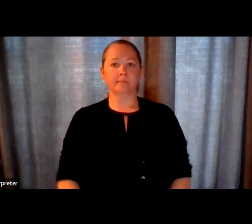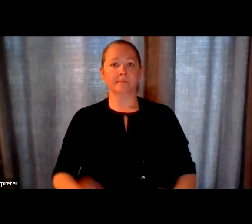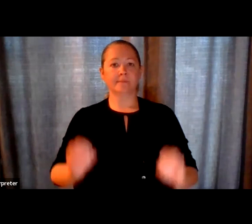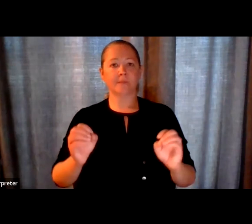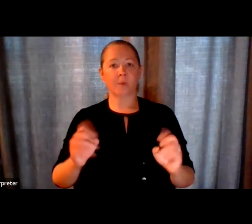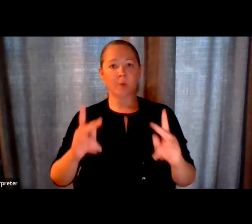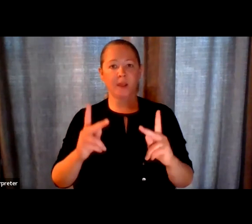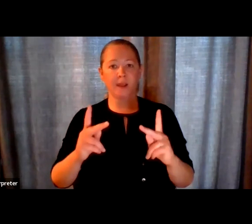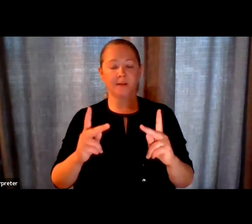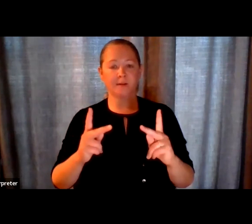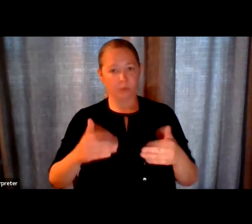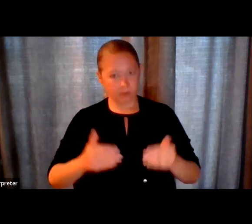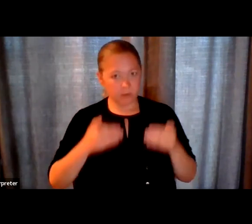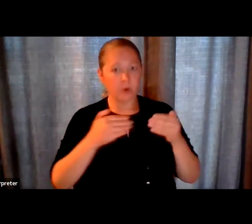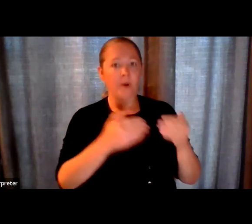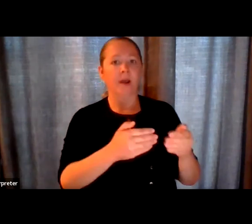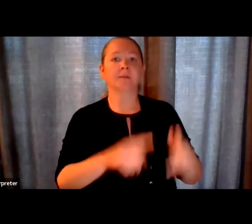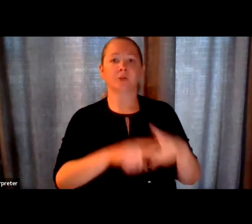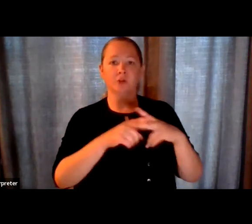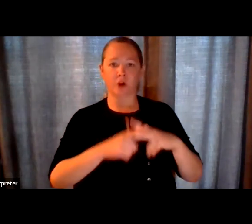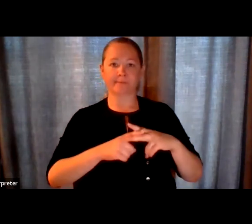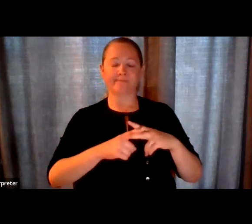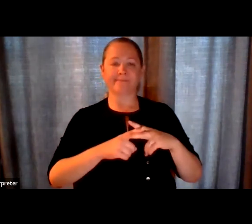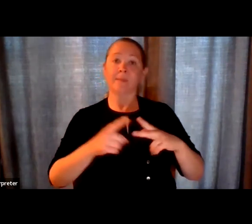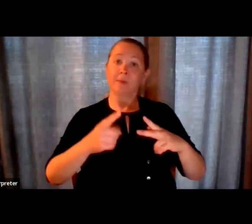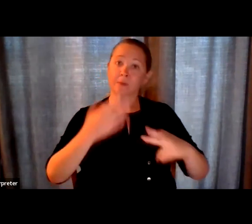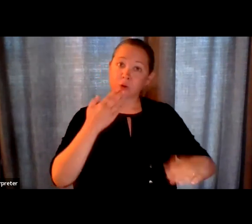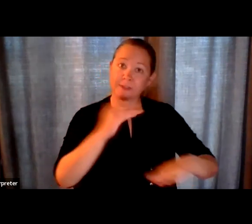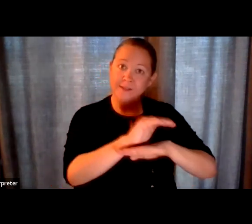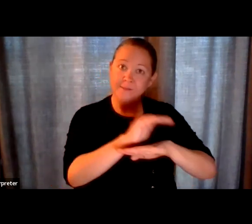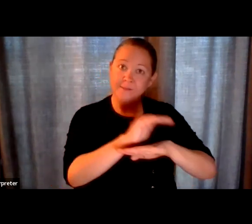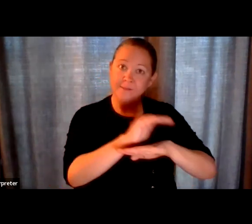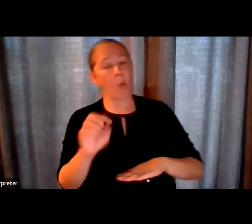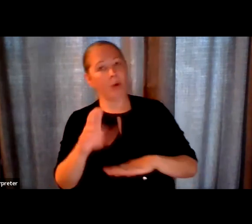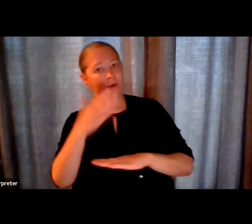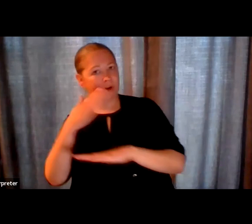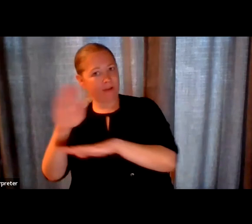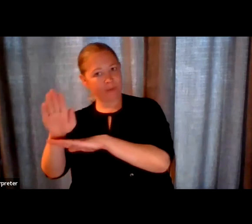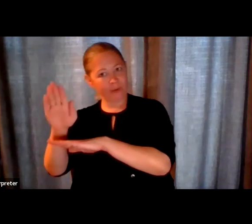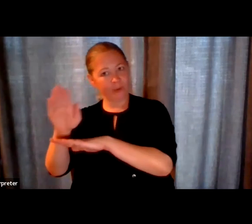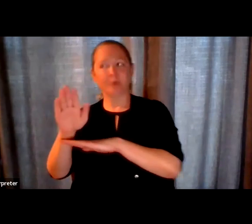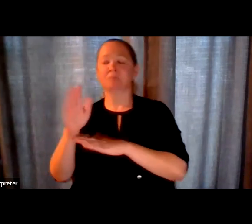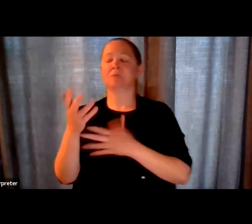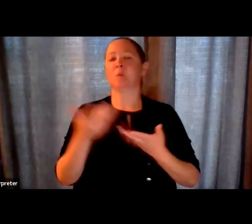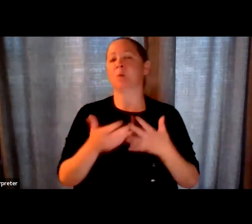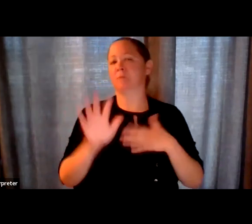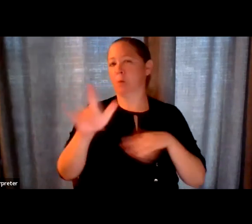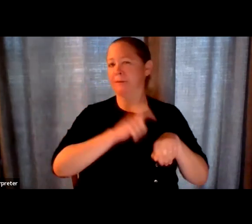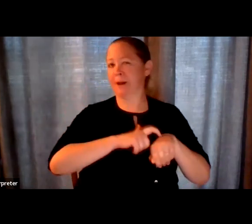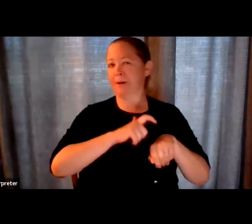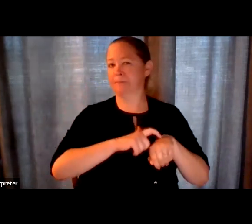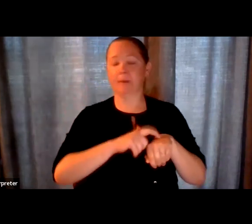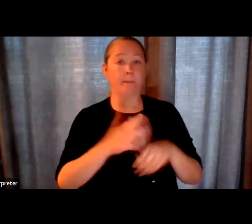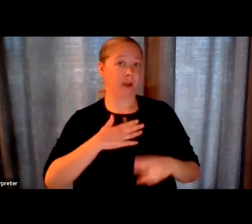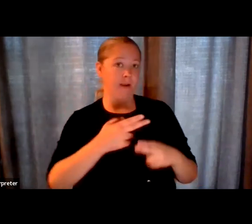Okay, we're going to go ahead and start. Good evening or good afternoon, wherever you're joining us from. My name